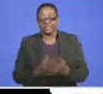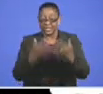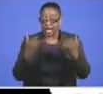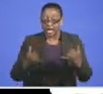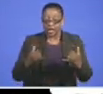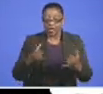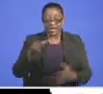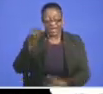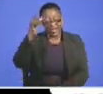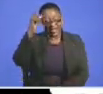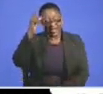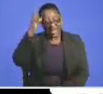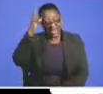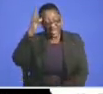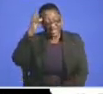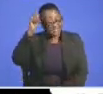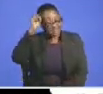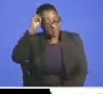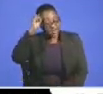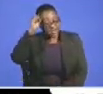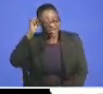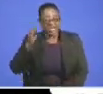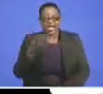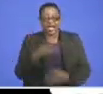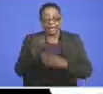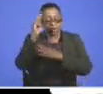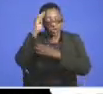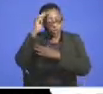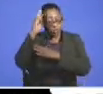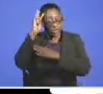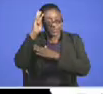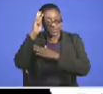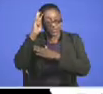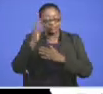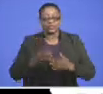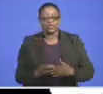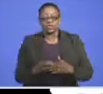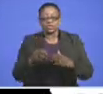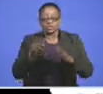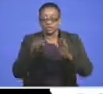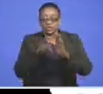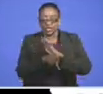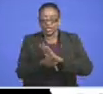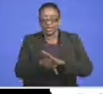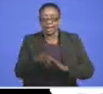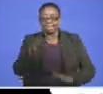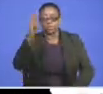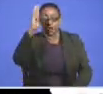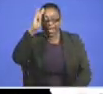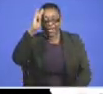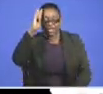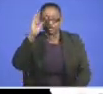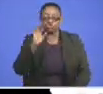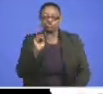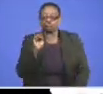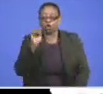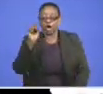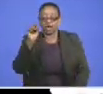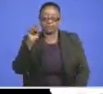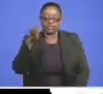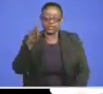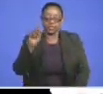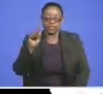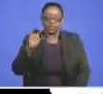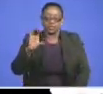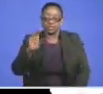Meantime, Leonard Symonette of Peter Street and Mauricio Webster were charged with the murder of Bradley Strawn last month. Symonette, who was